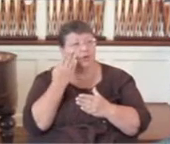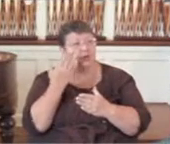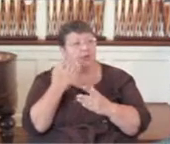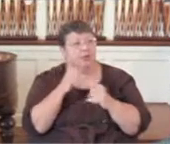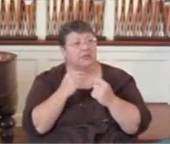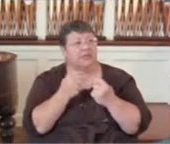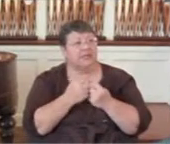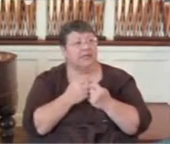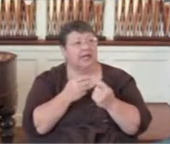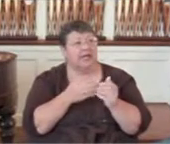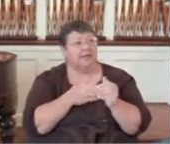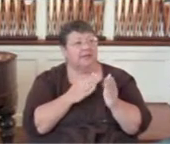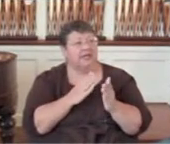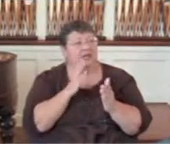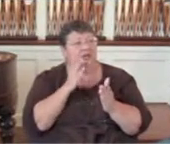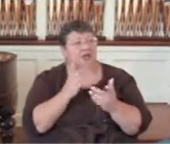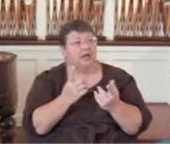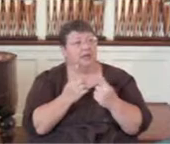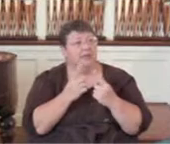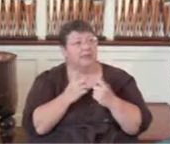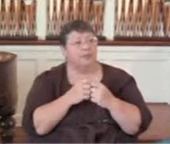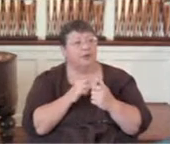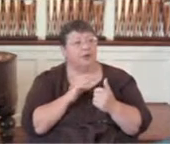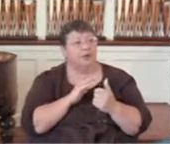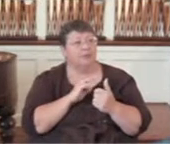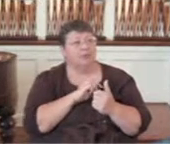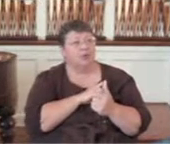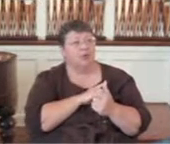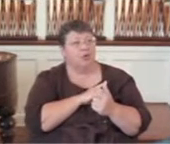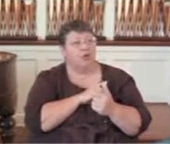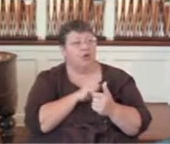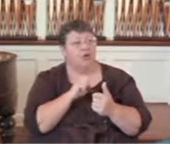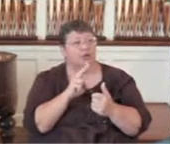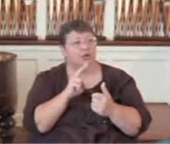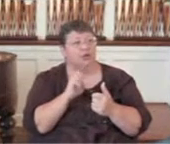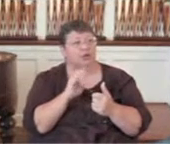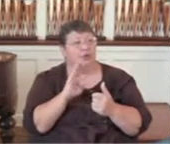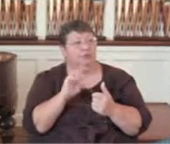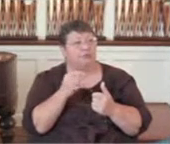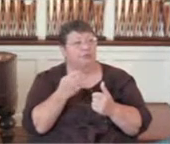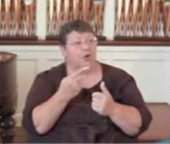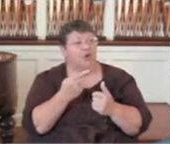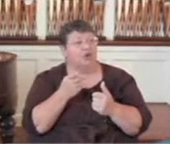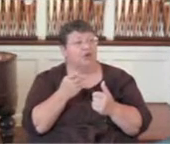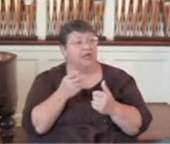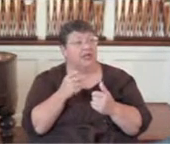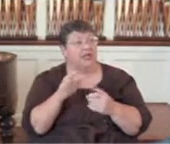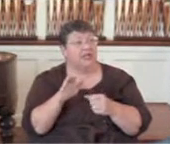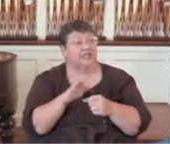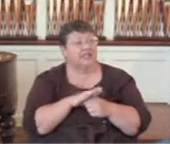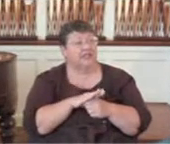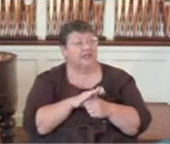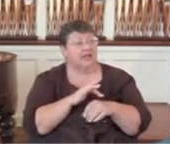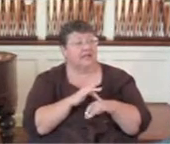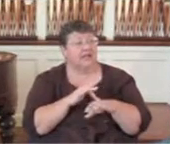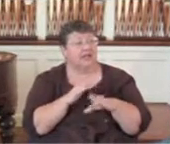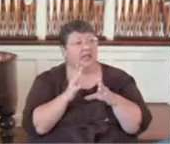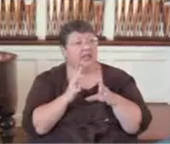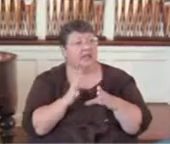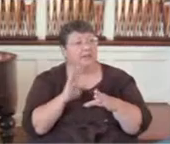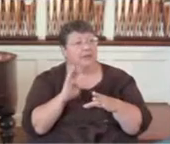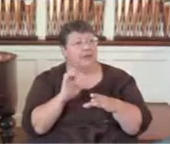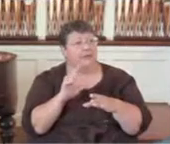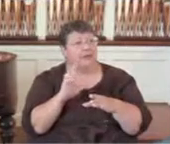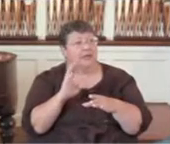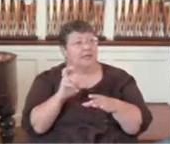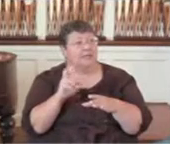maybe she'll come up here with her board. Sue Bartz, and she is filling a vacancy left by Bill Bennett, who is